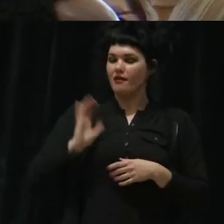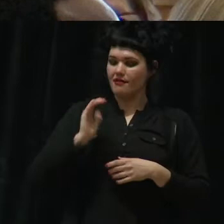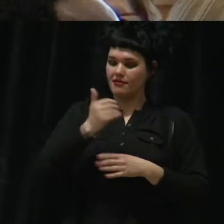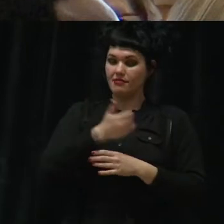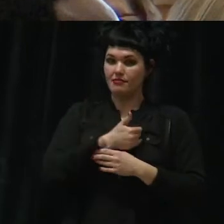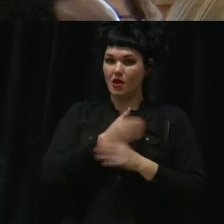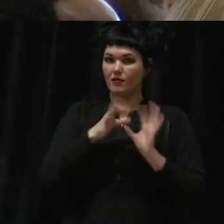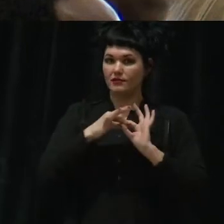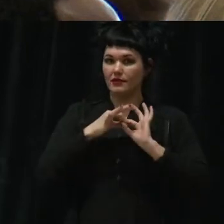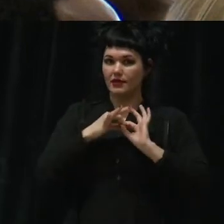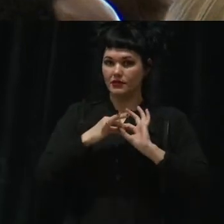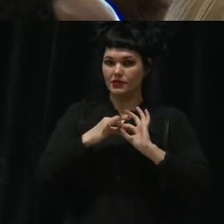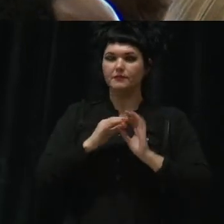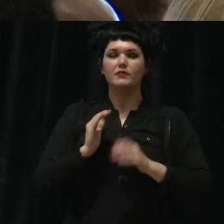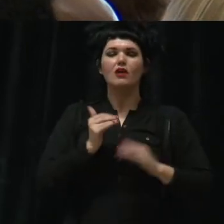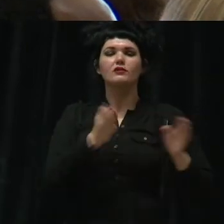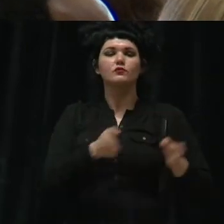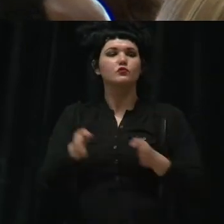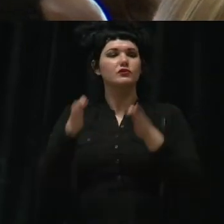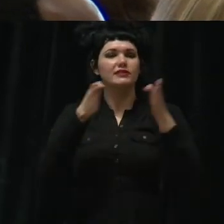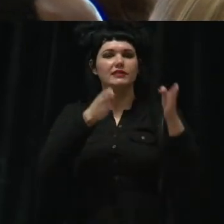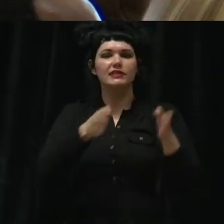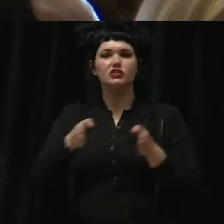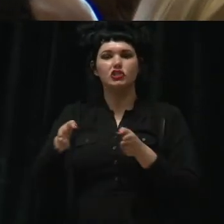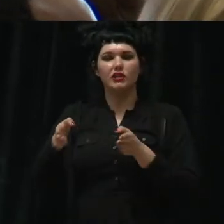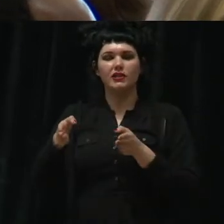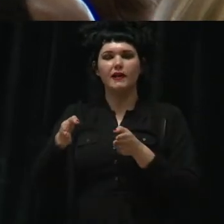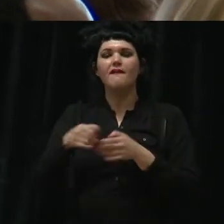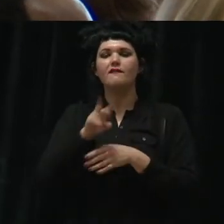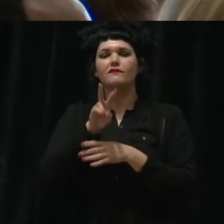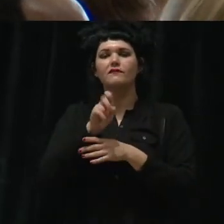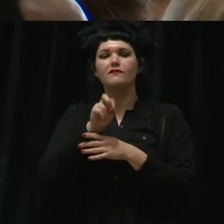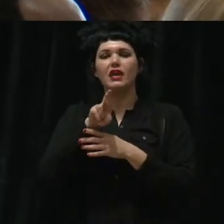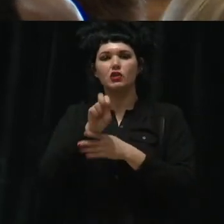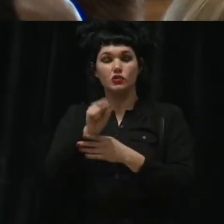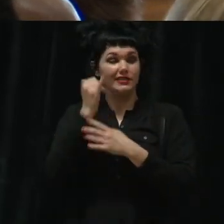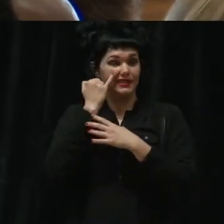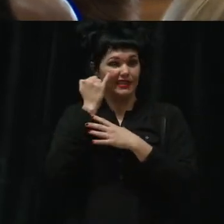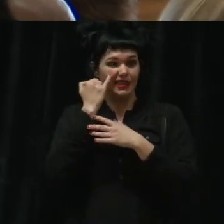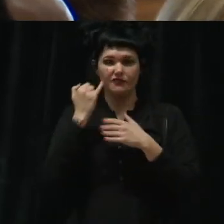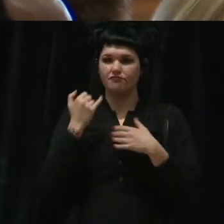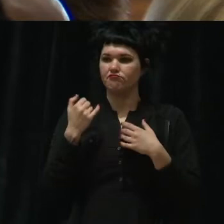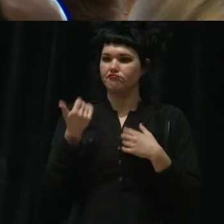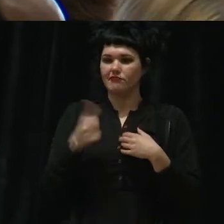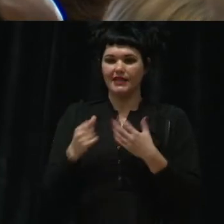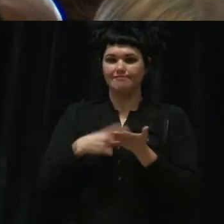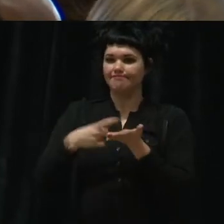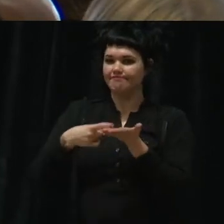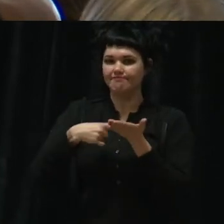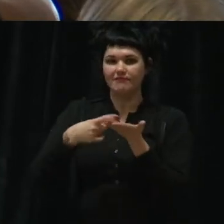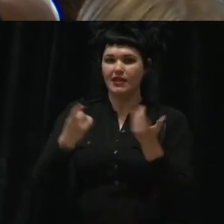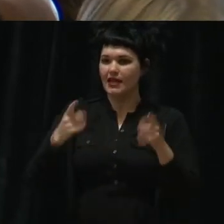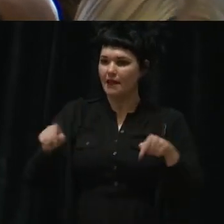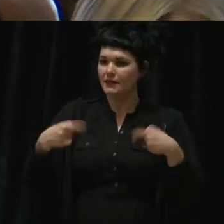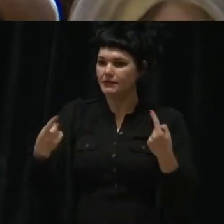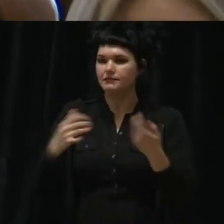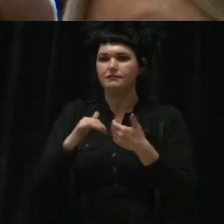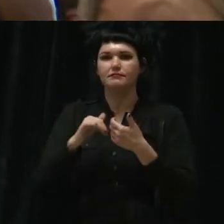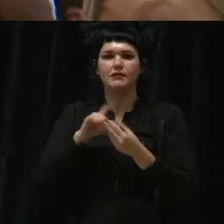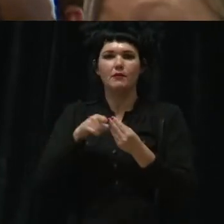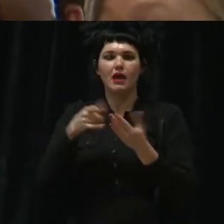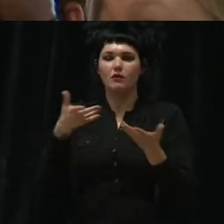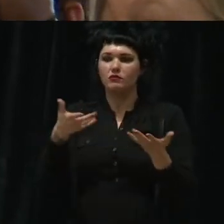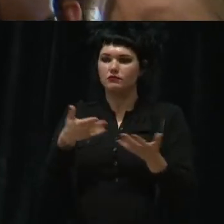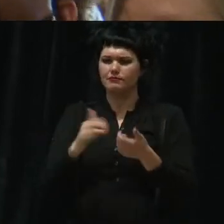vendors, and whether there has been discussions about to have a